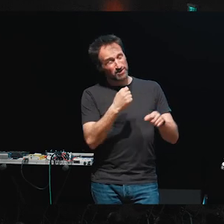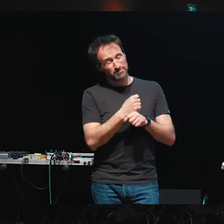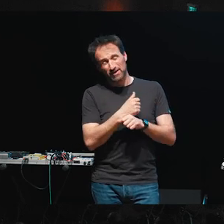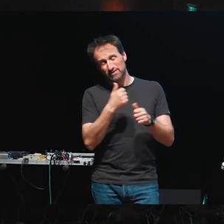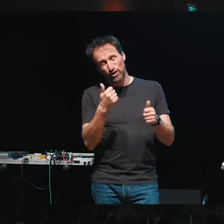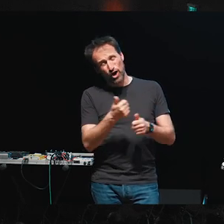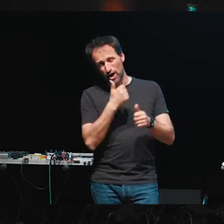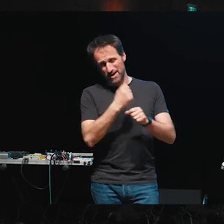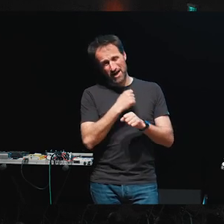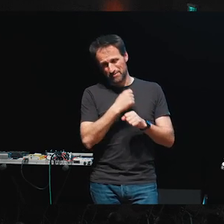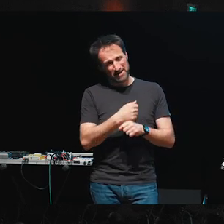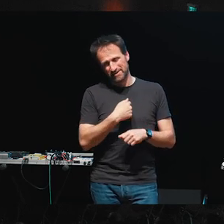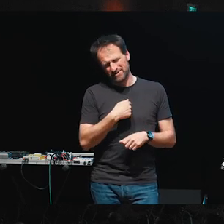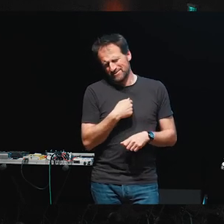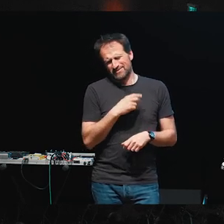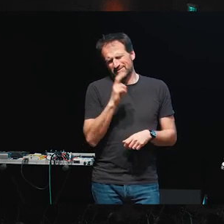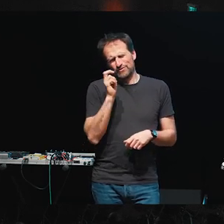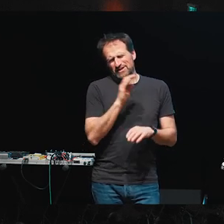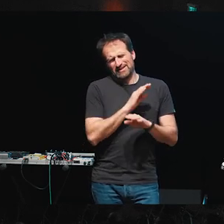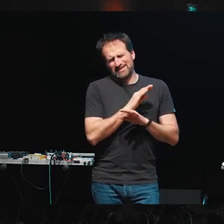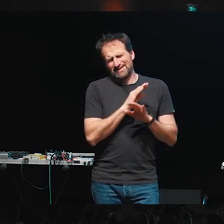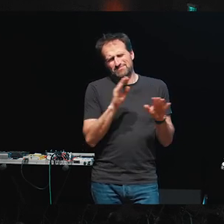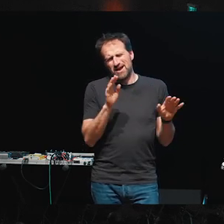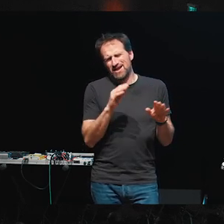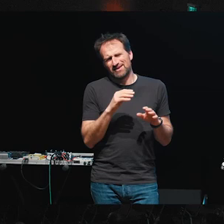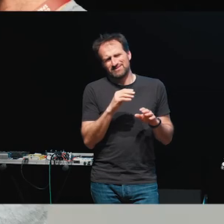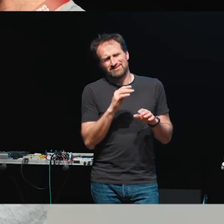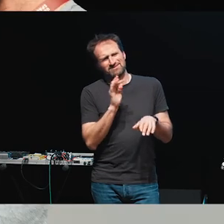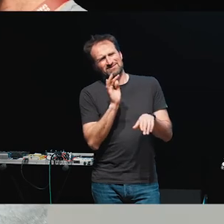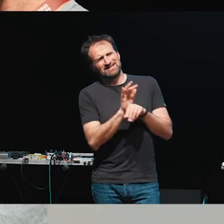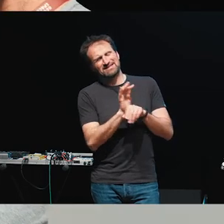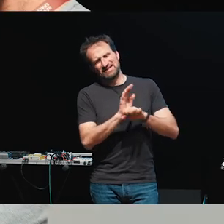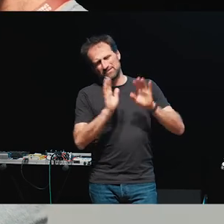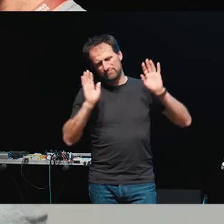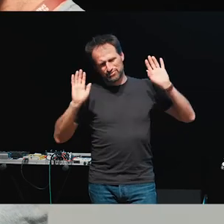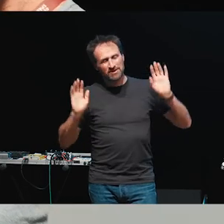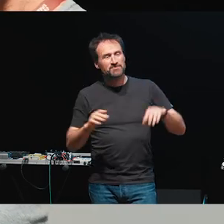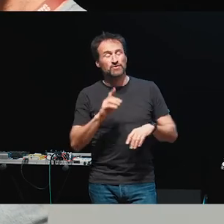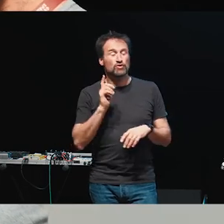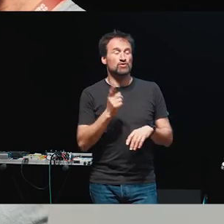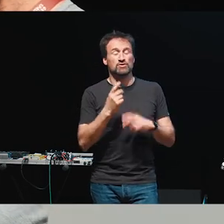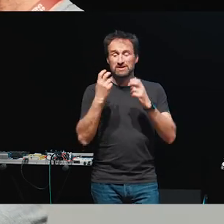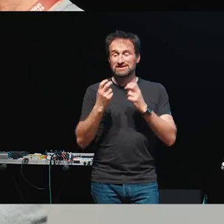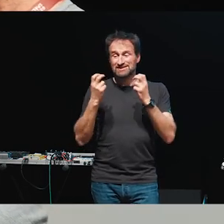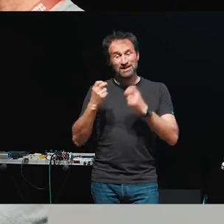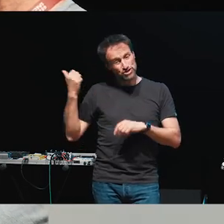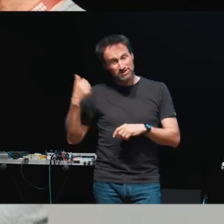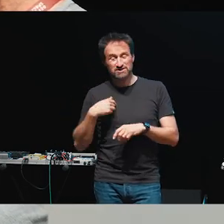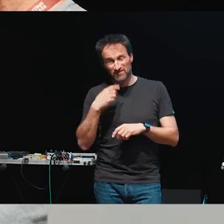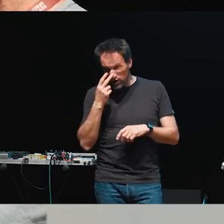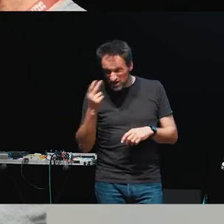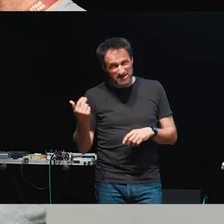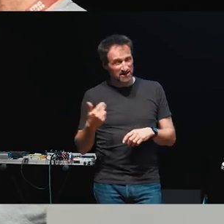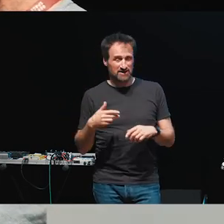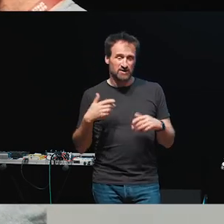I would never ever manage to do just only in part. And also in the sessions we saw there,